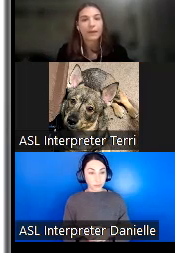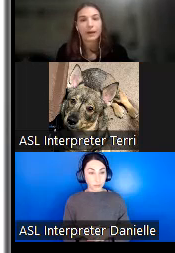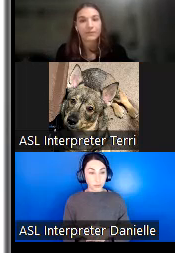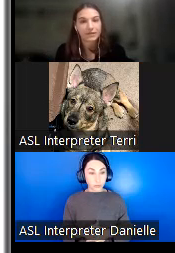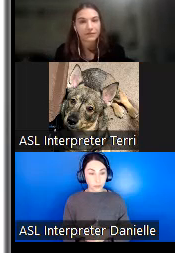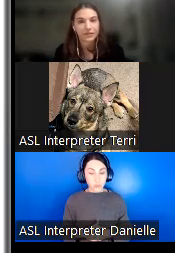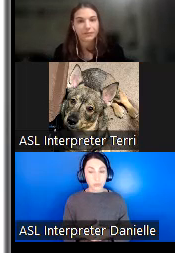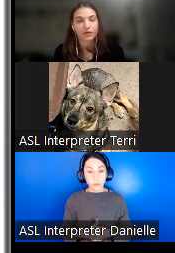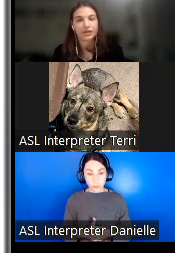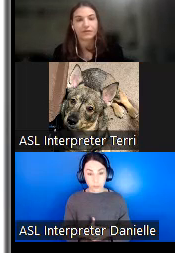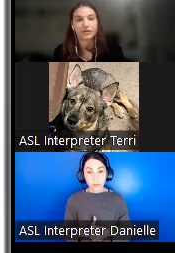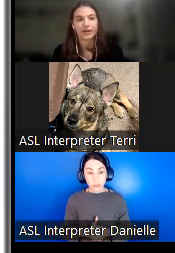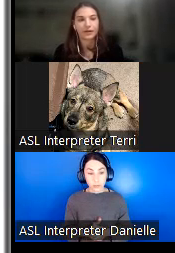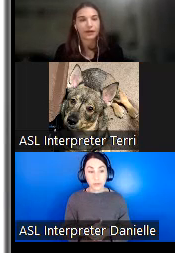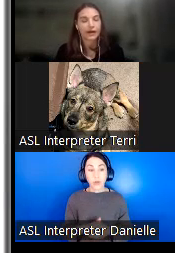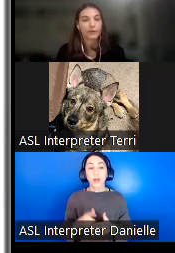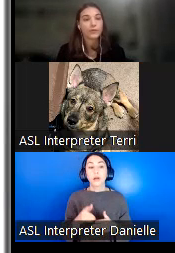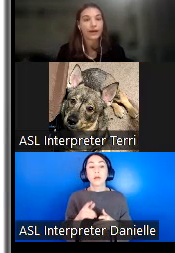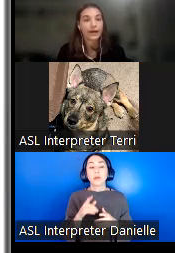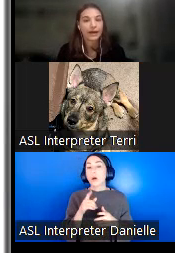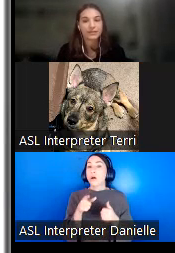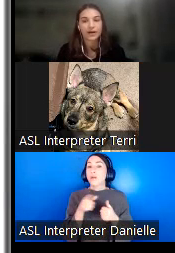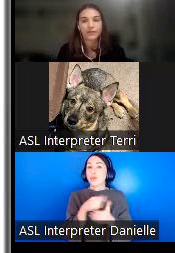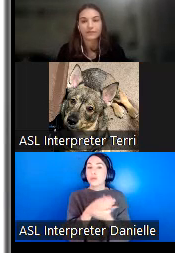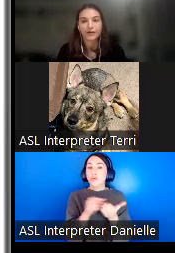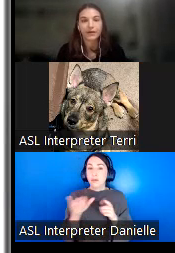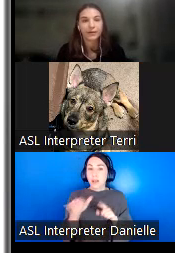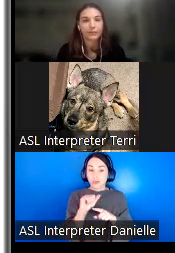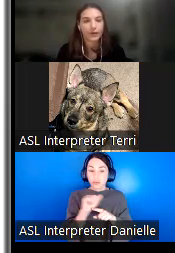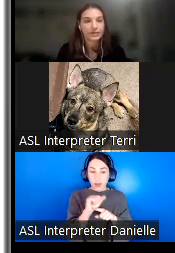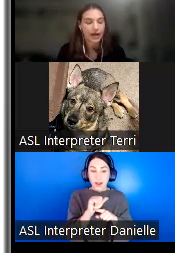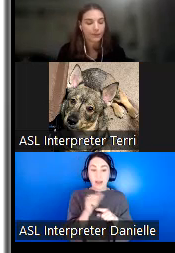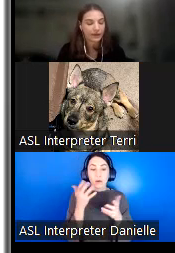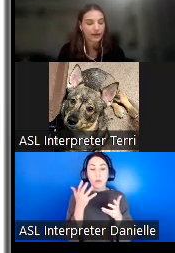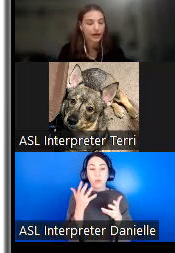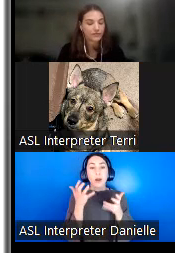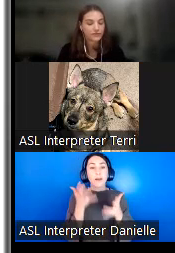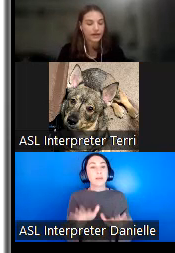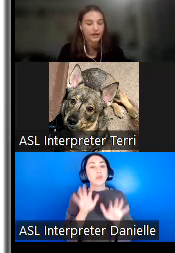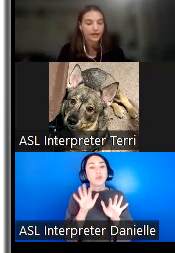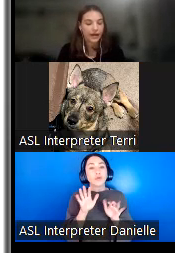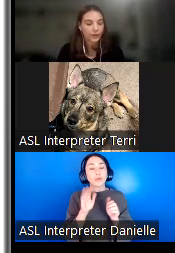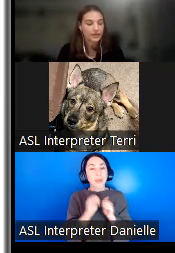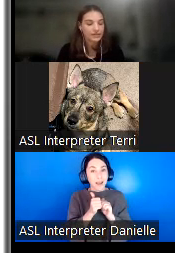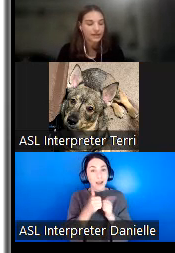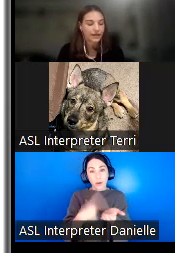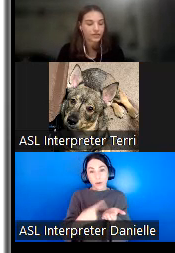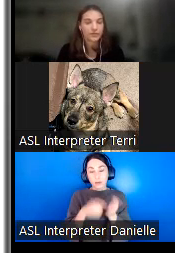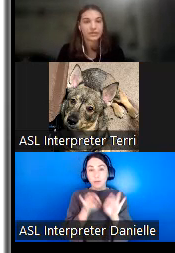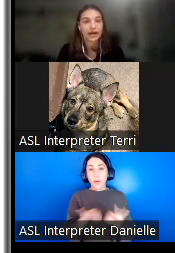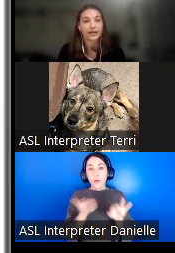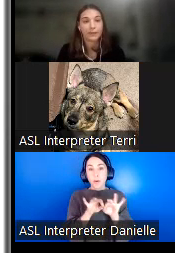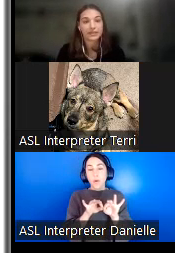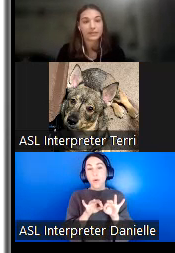So as we wrap up this first portion of the training, we want to end on the very important topic of inequities